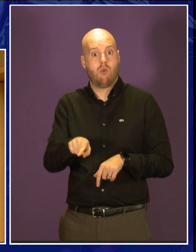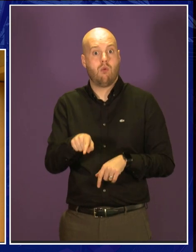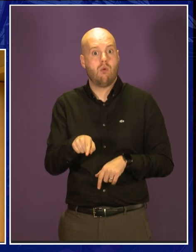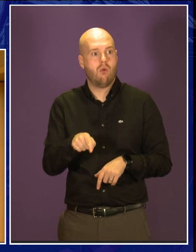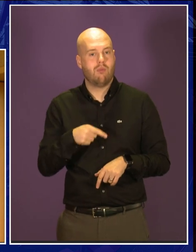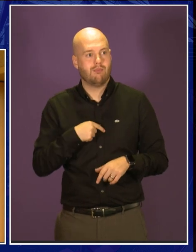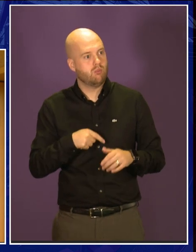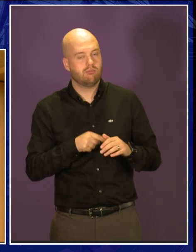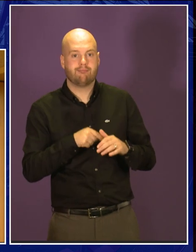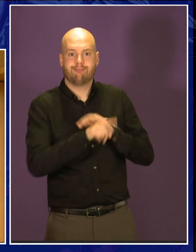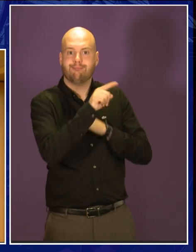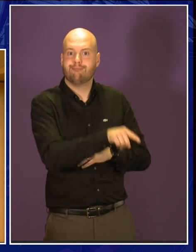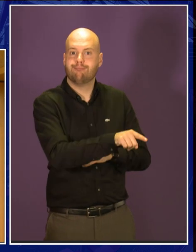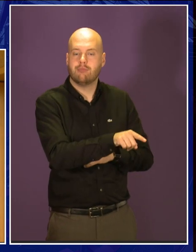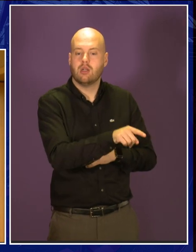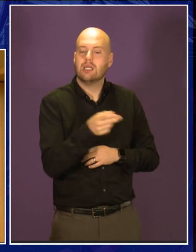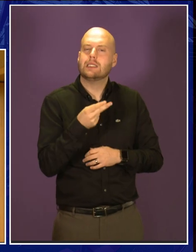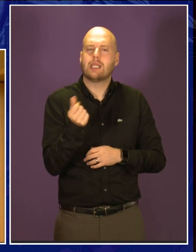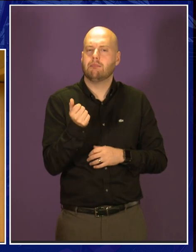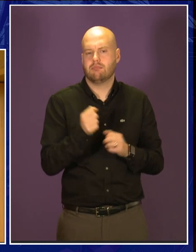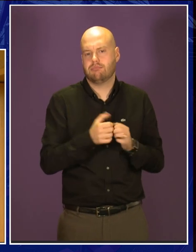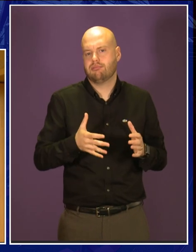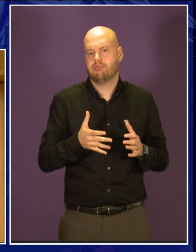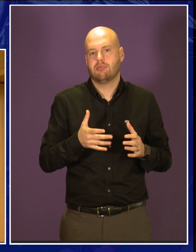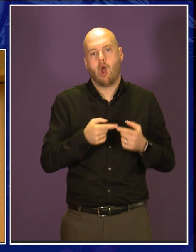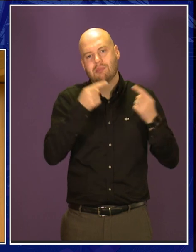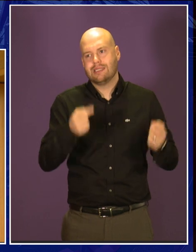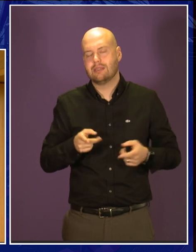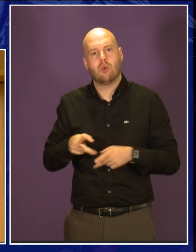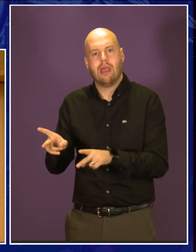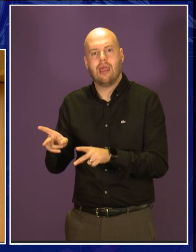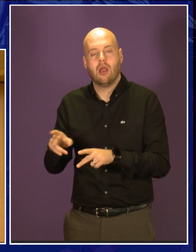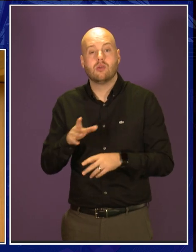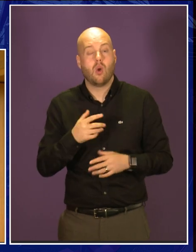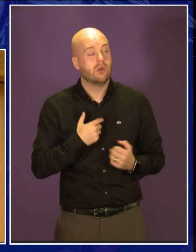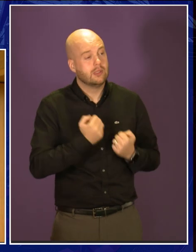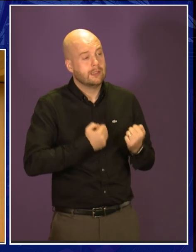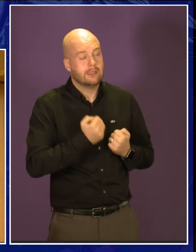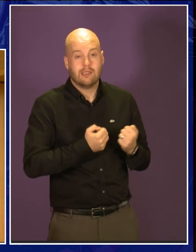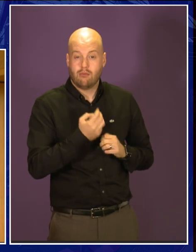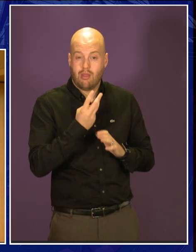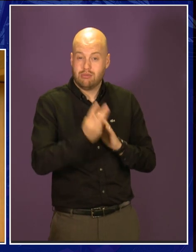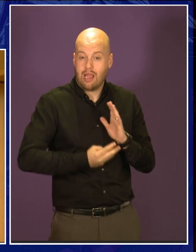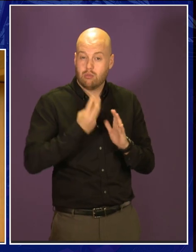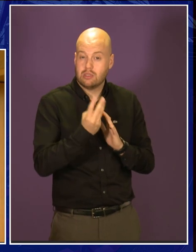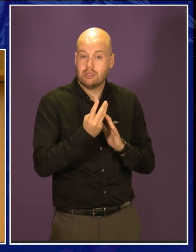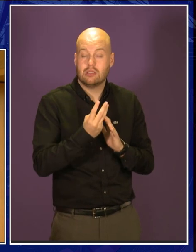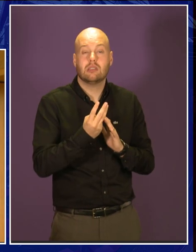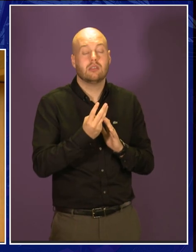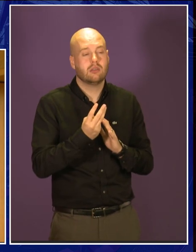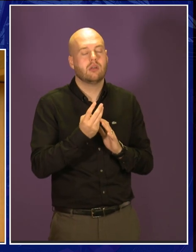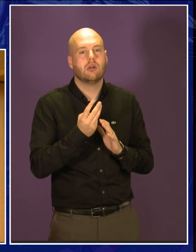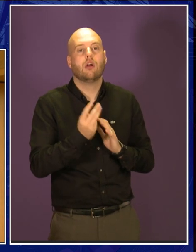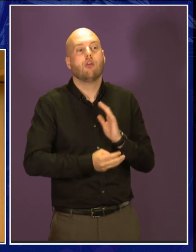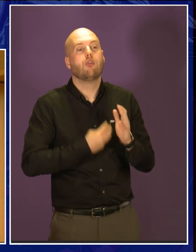direction, the opposite way. But after like 3 hours of walking and running, and we sat down, and other